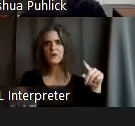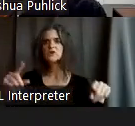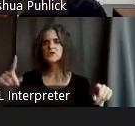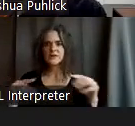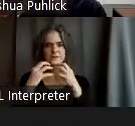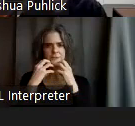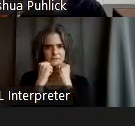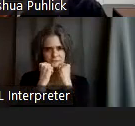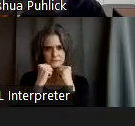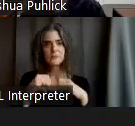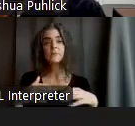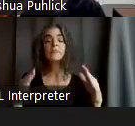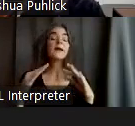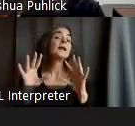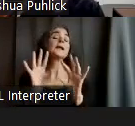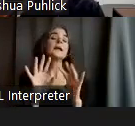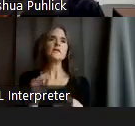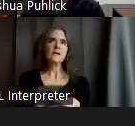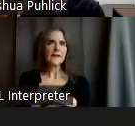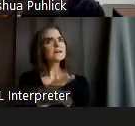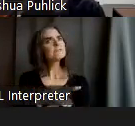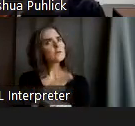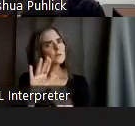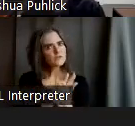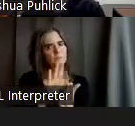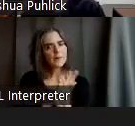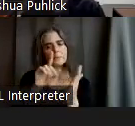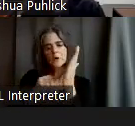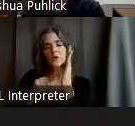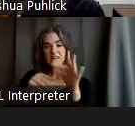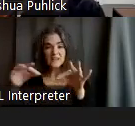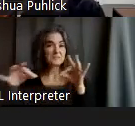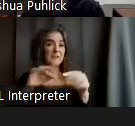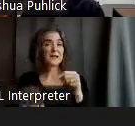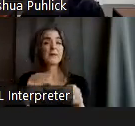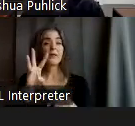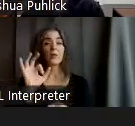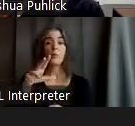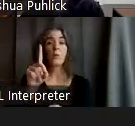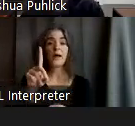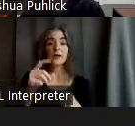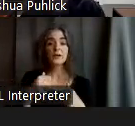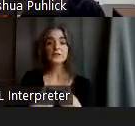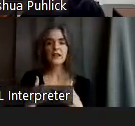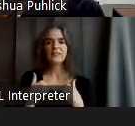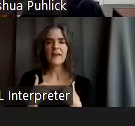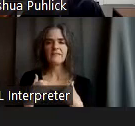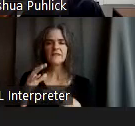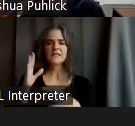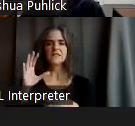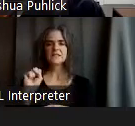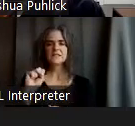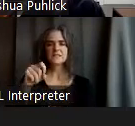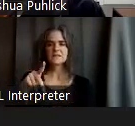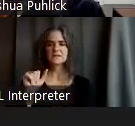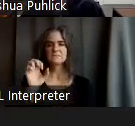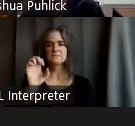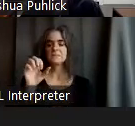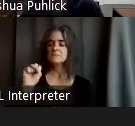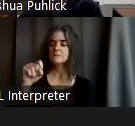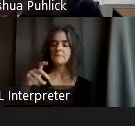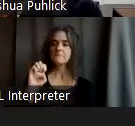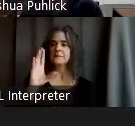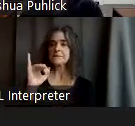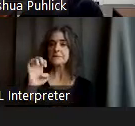A really influential paper about the wildlife species here and their preferred habitat was led